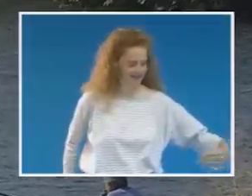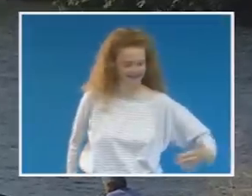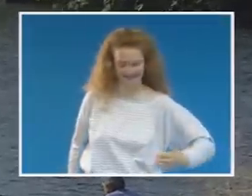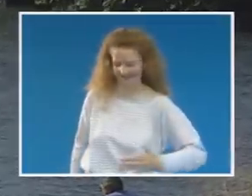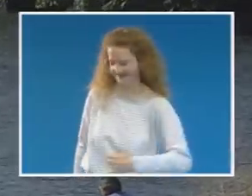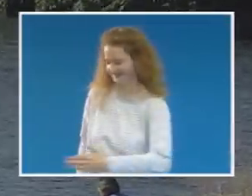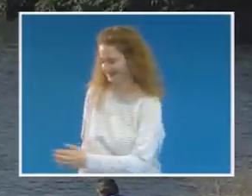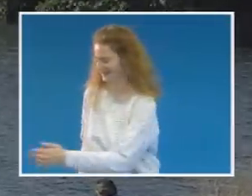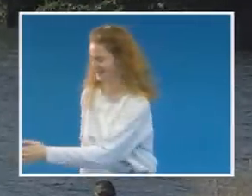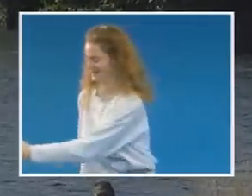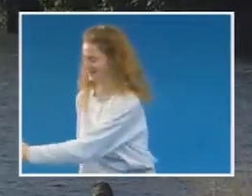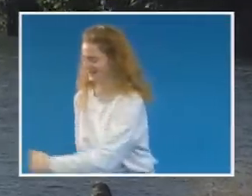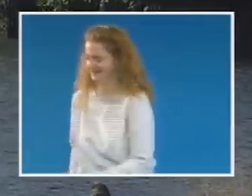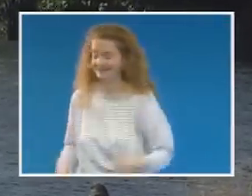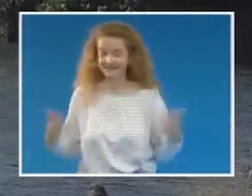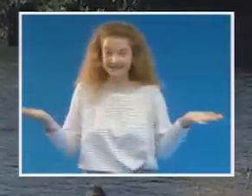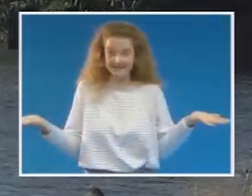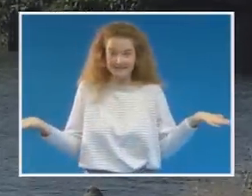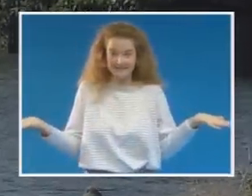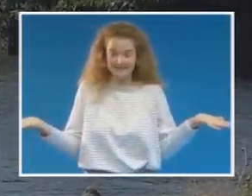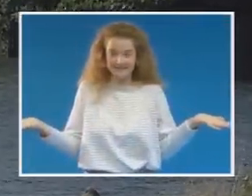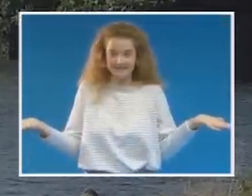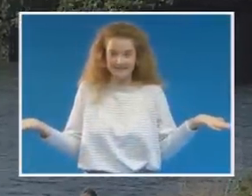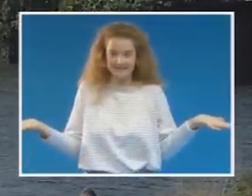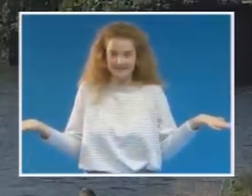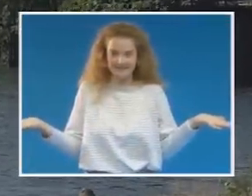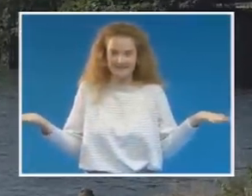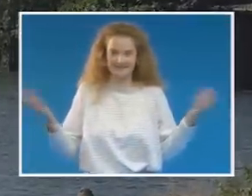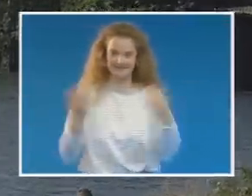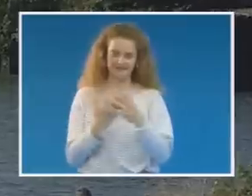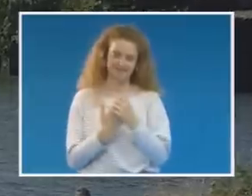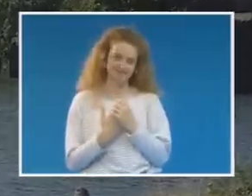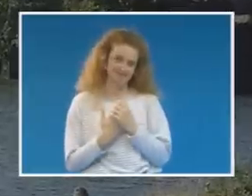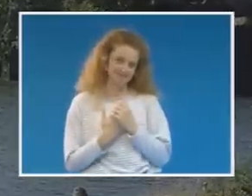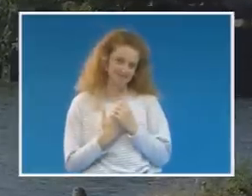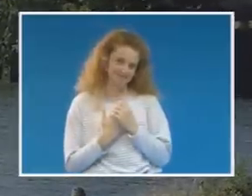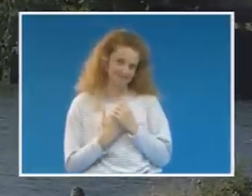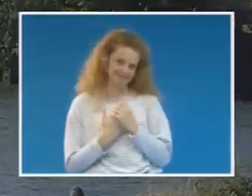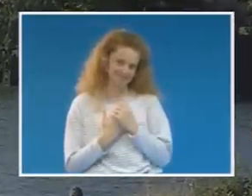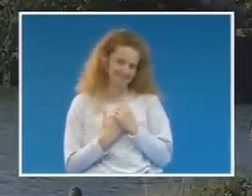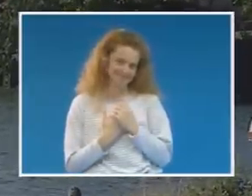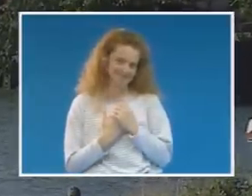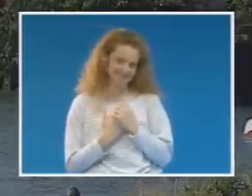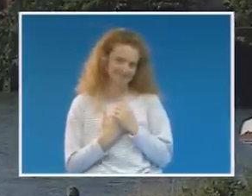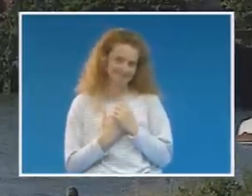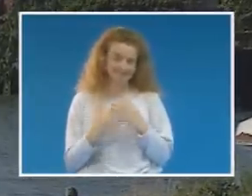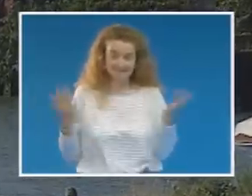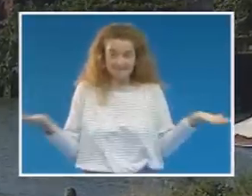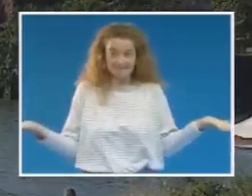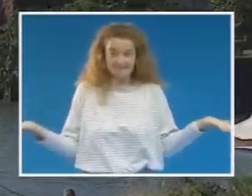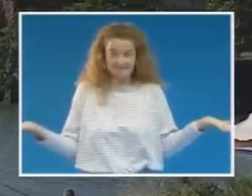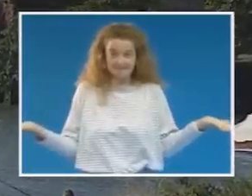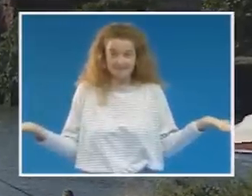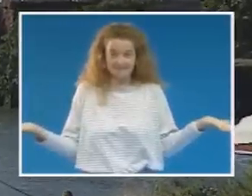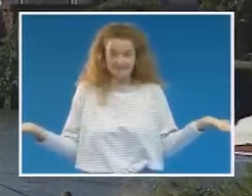Then I let it go again. Why did you let him go? Because he bit my finger so.